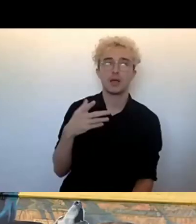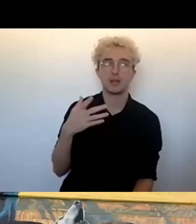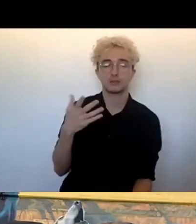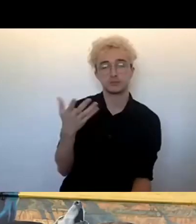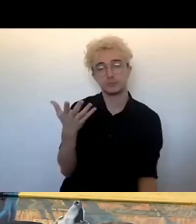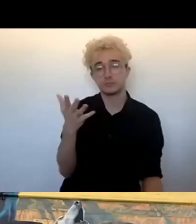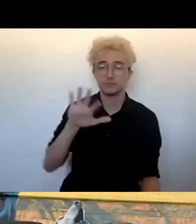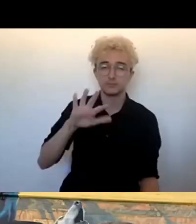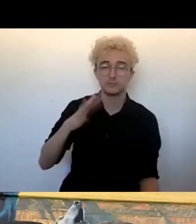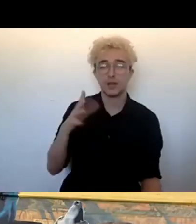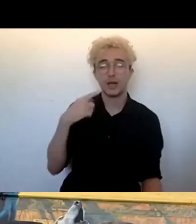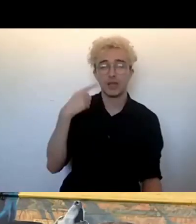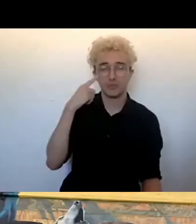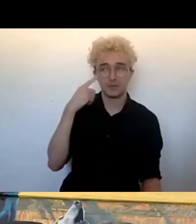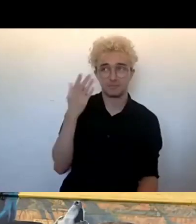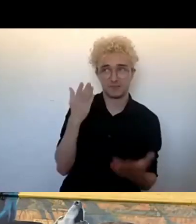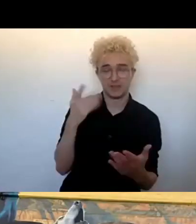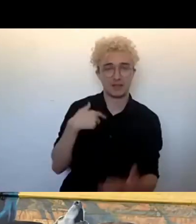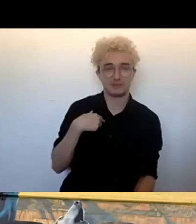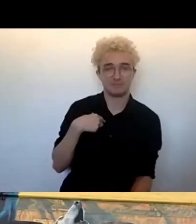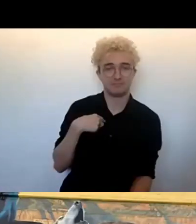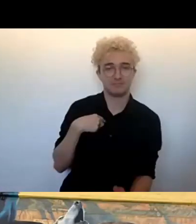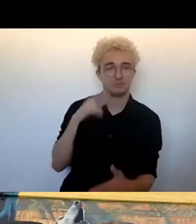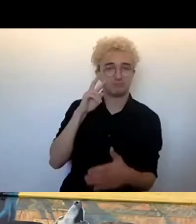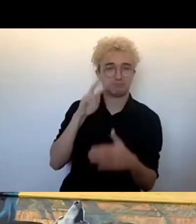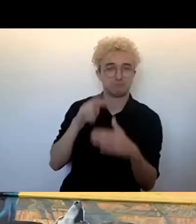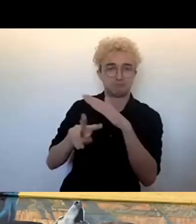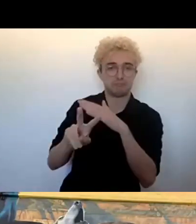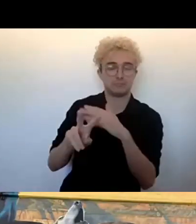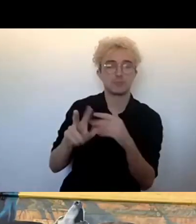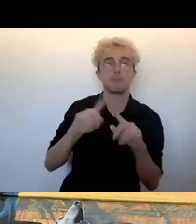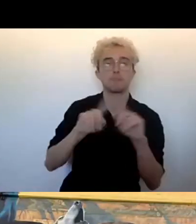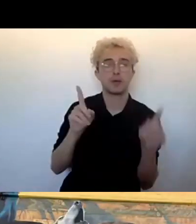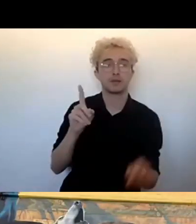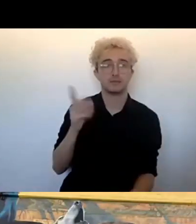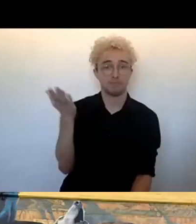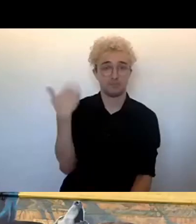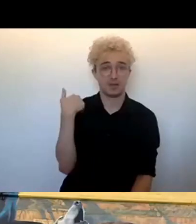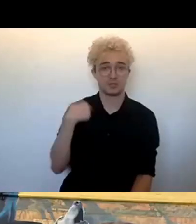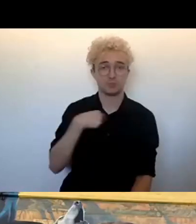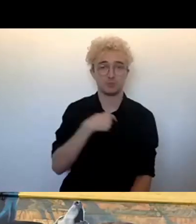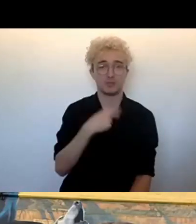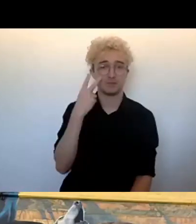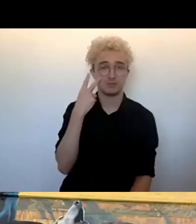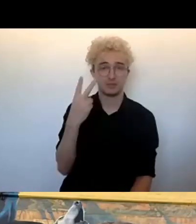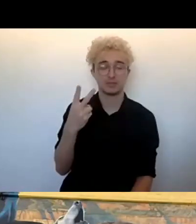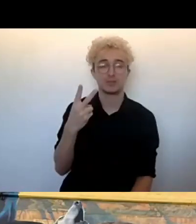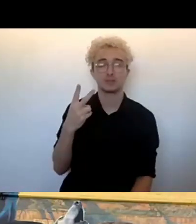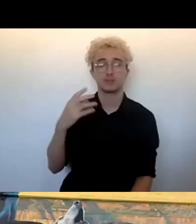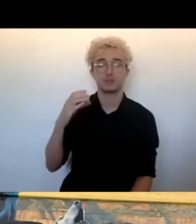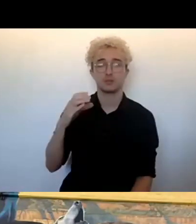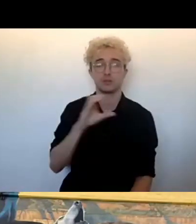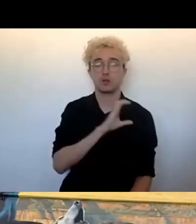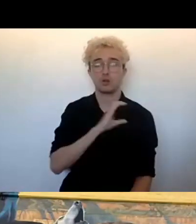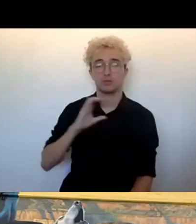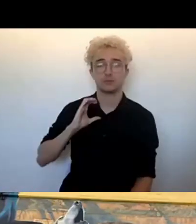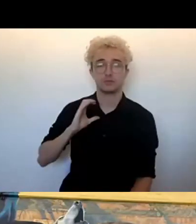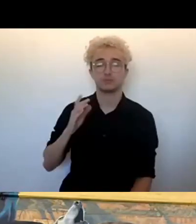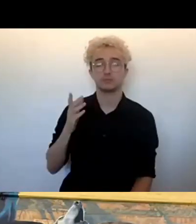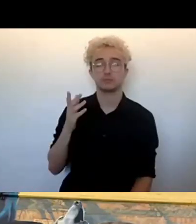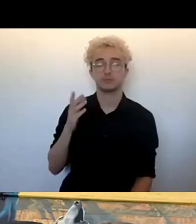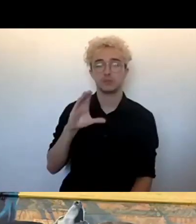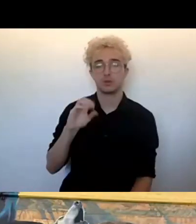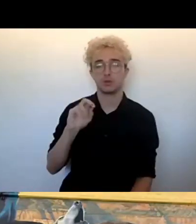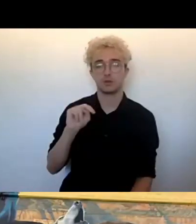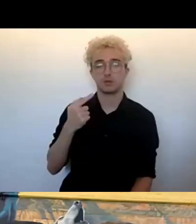seen examples of acts of Congress delisting gray wolf populations in other areas. So while I want to hold